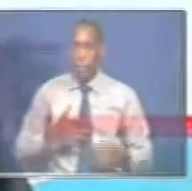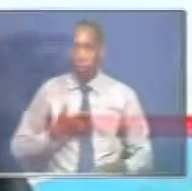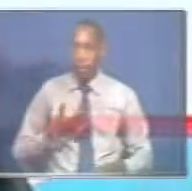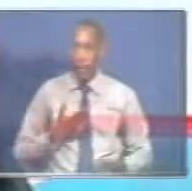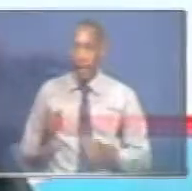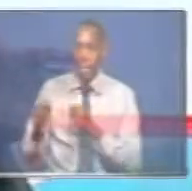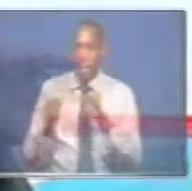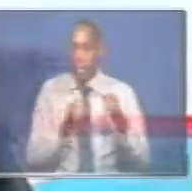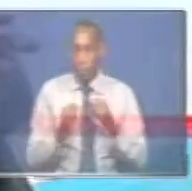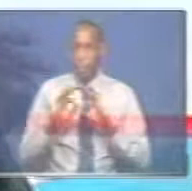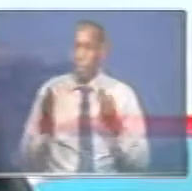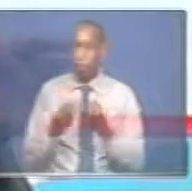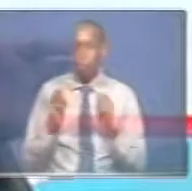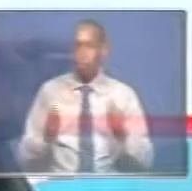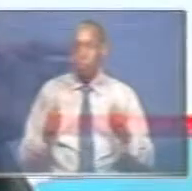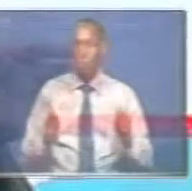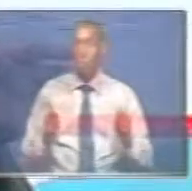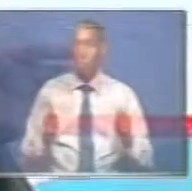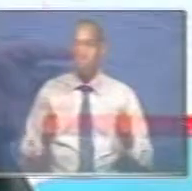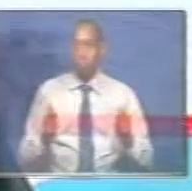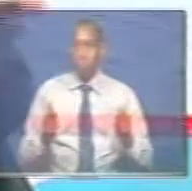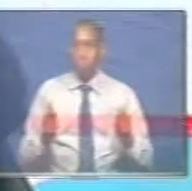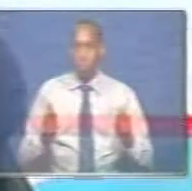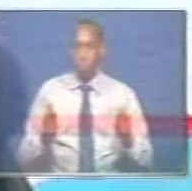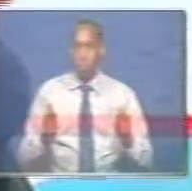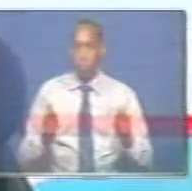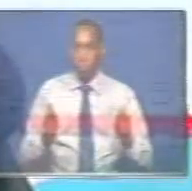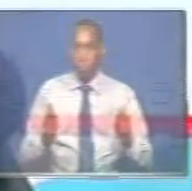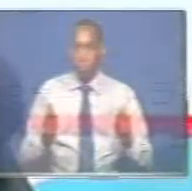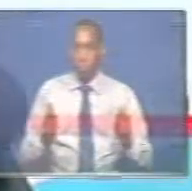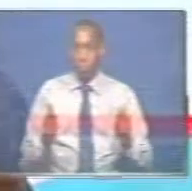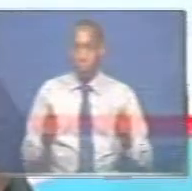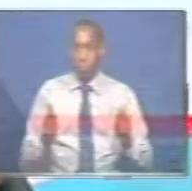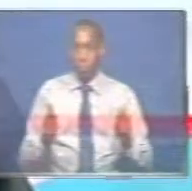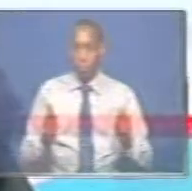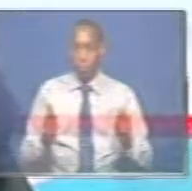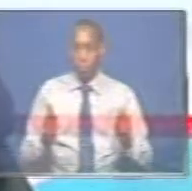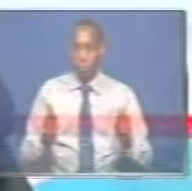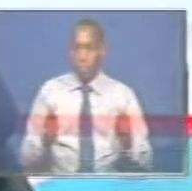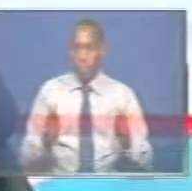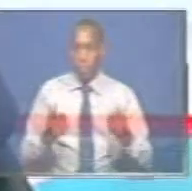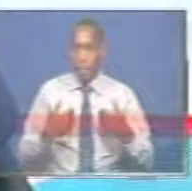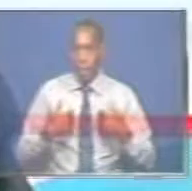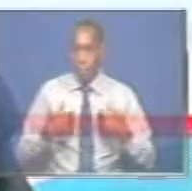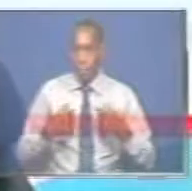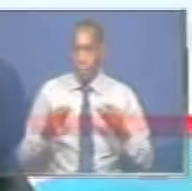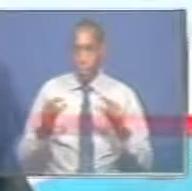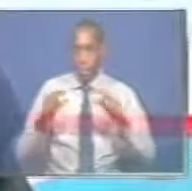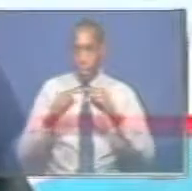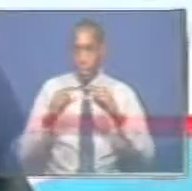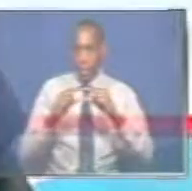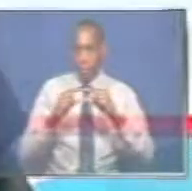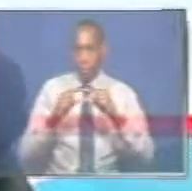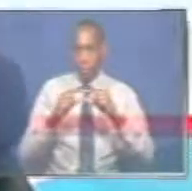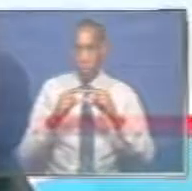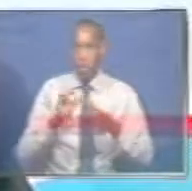my family here. I feel secure by this stadium. Mm-hmm. By putting something like a card or even season ticket like